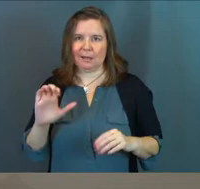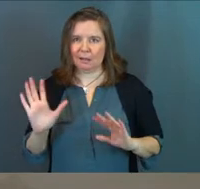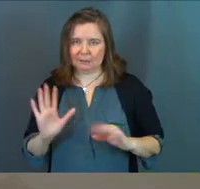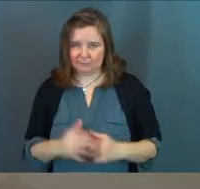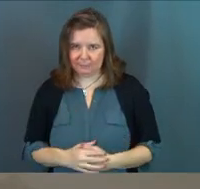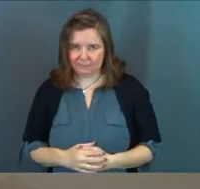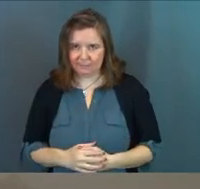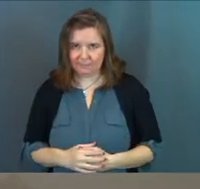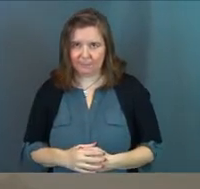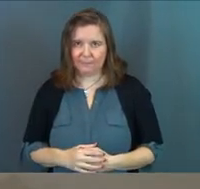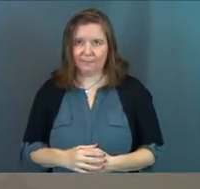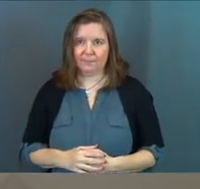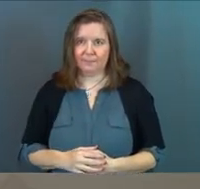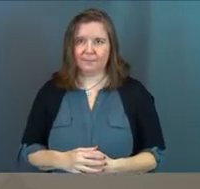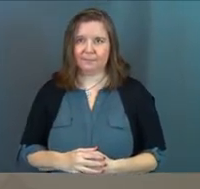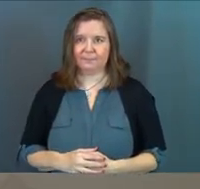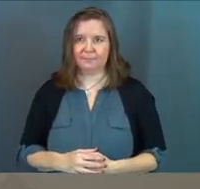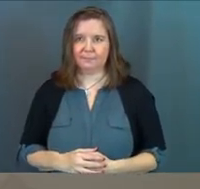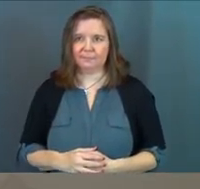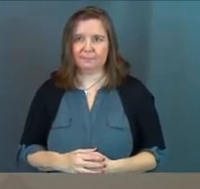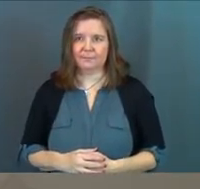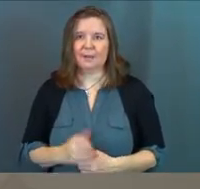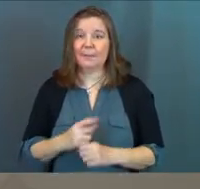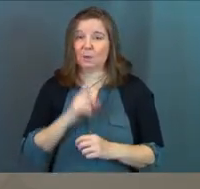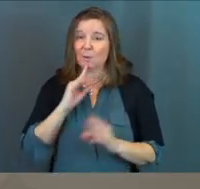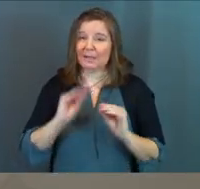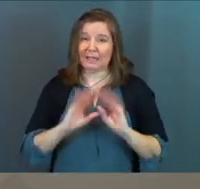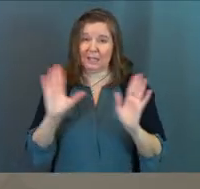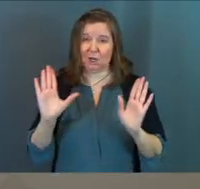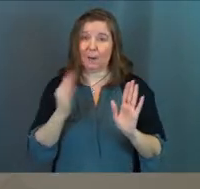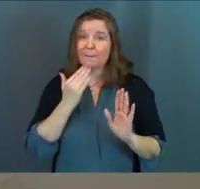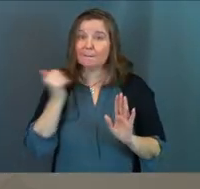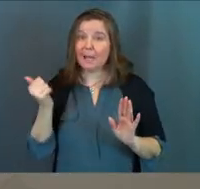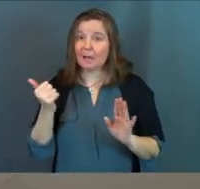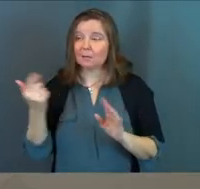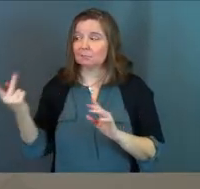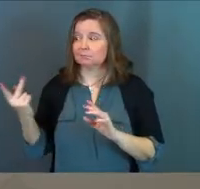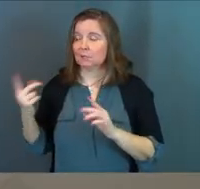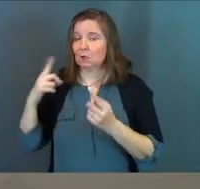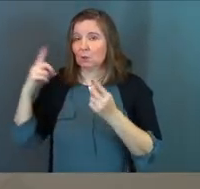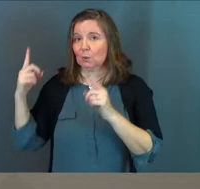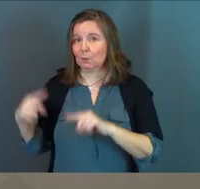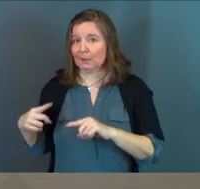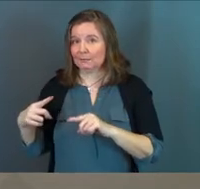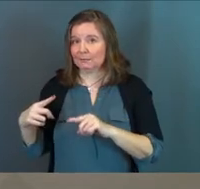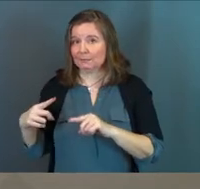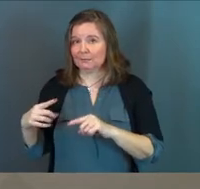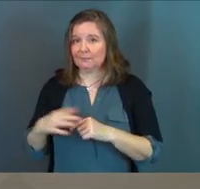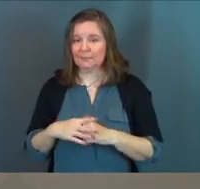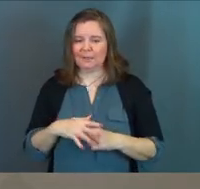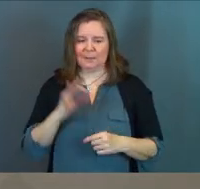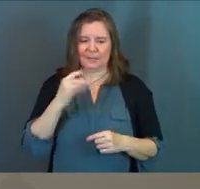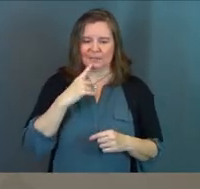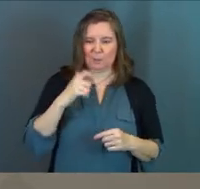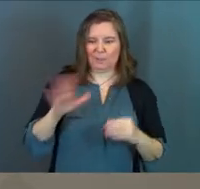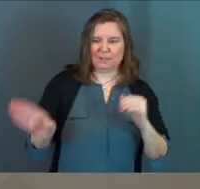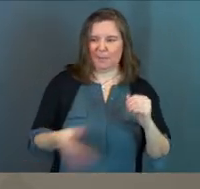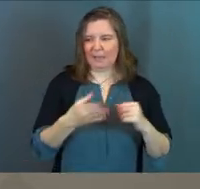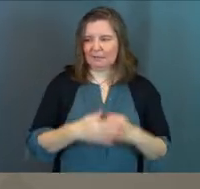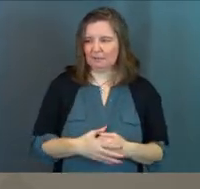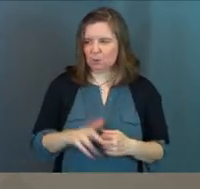style. And just make that really, really clear. Some of you might leave today and say, Pastor said we should